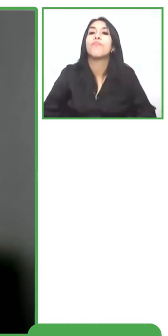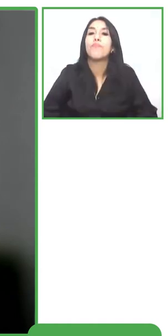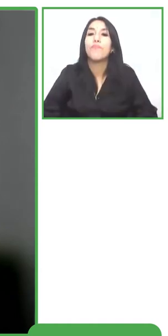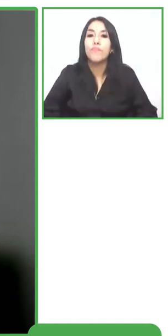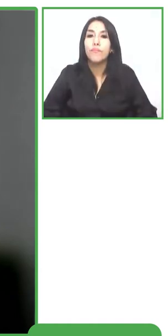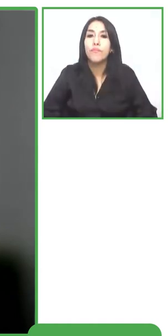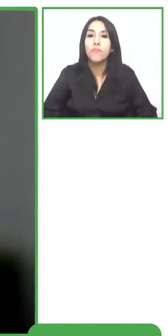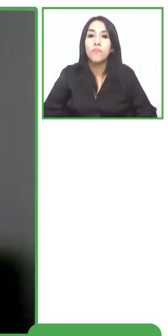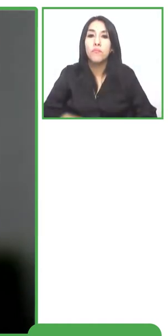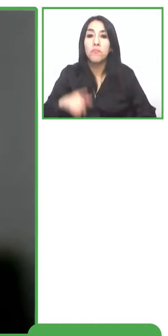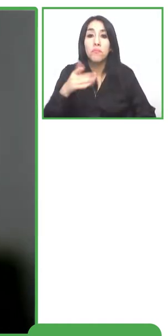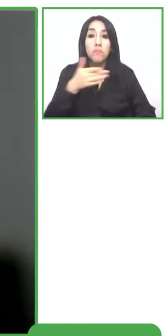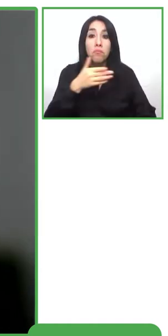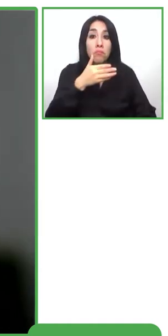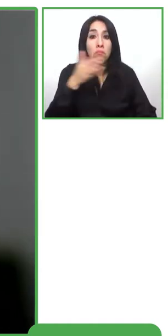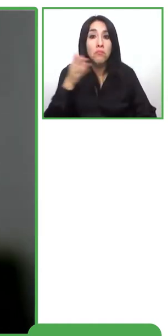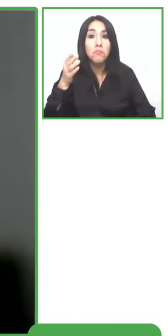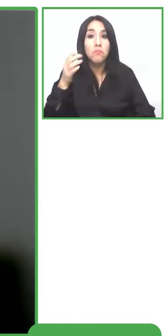that,